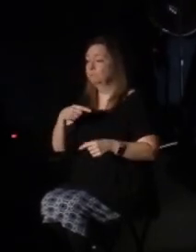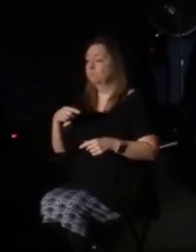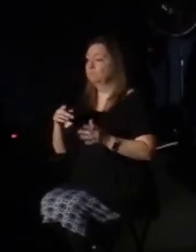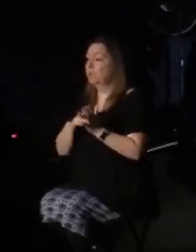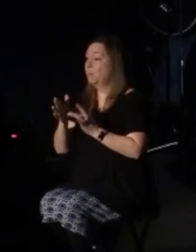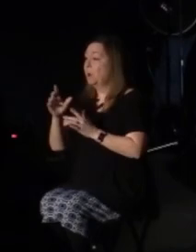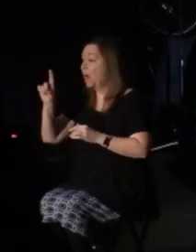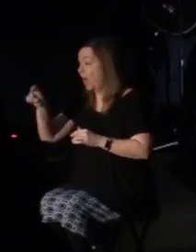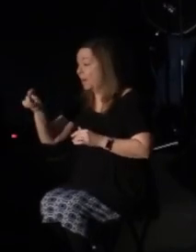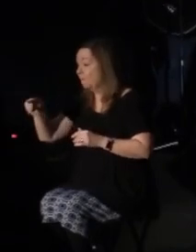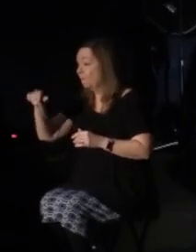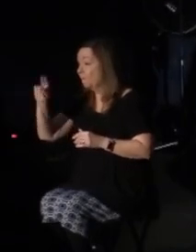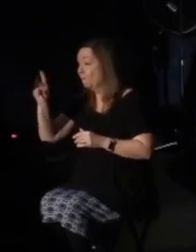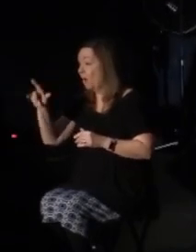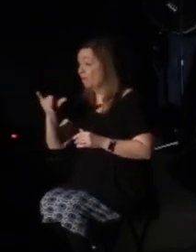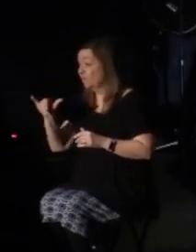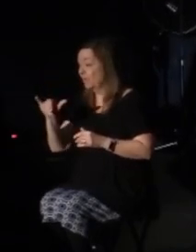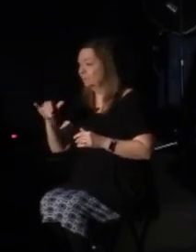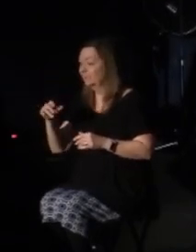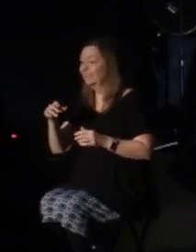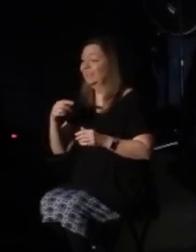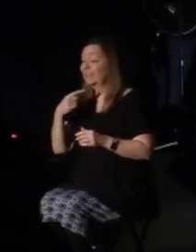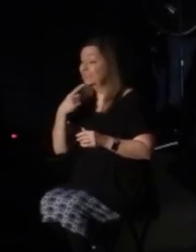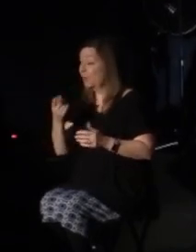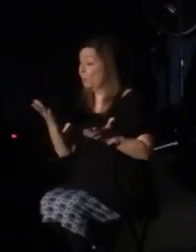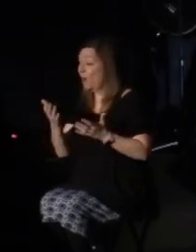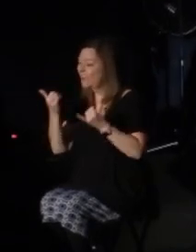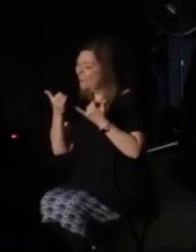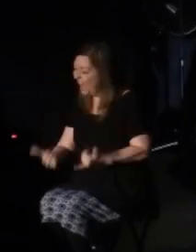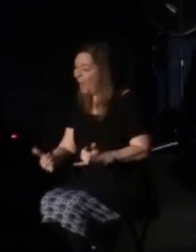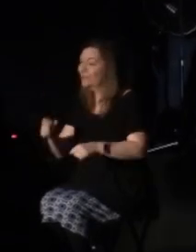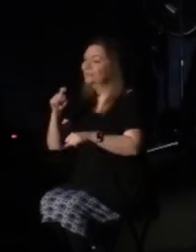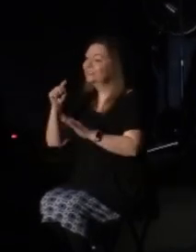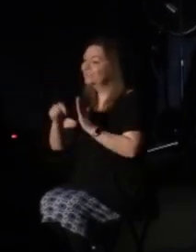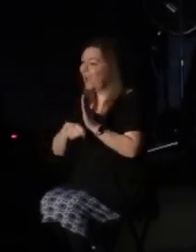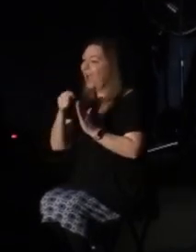said in 2 Corinthians? Now is the time of salvation.